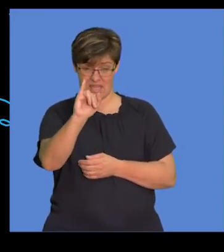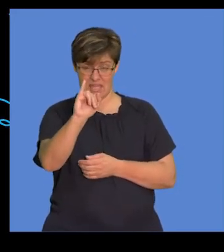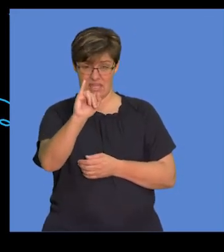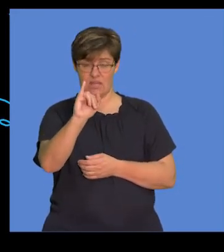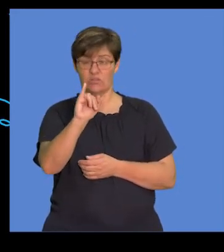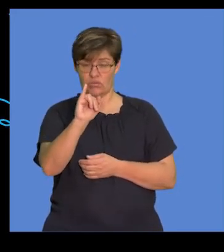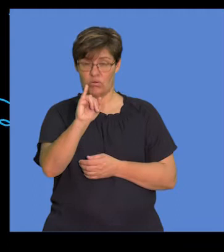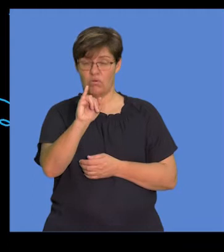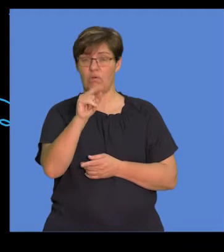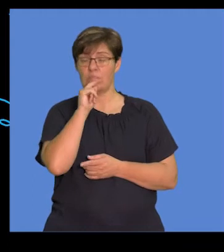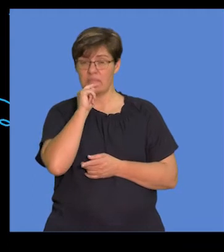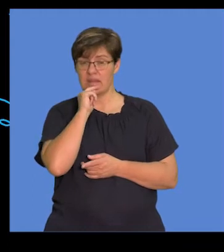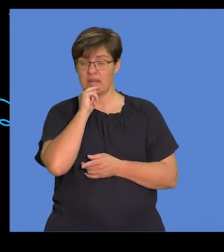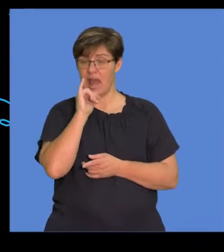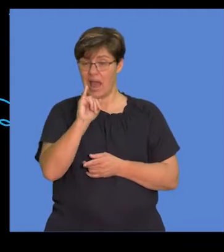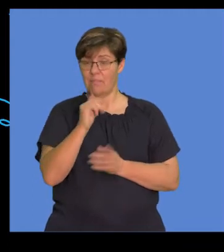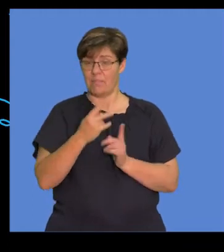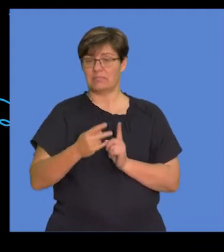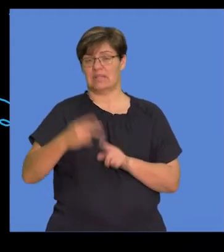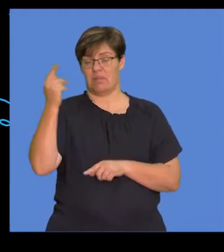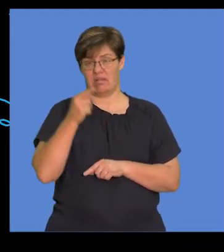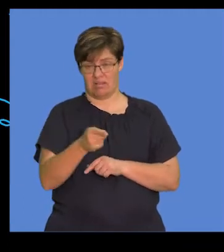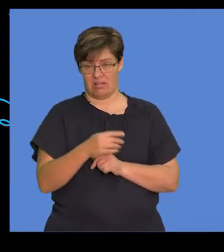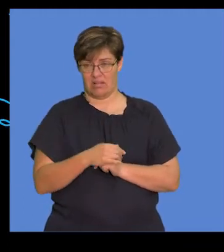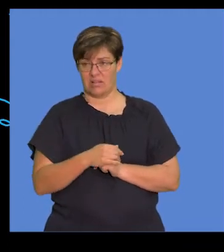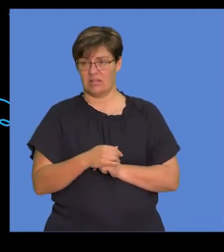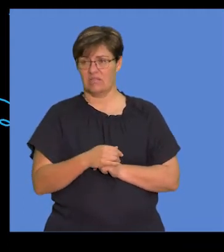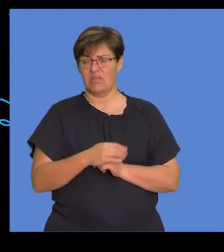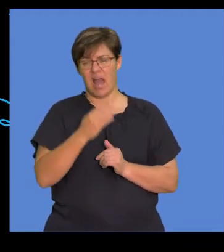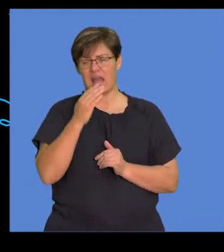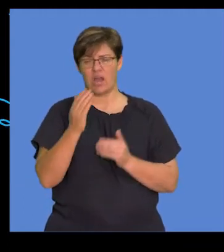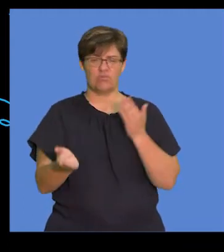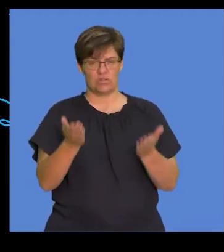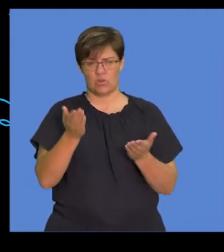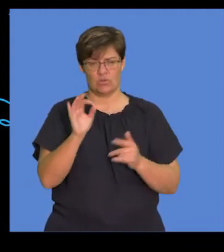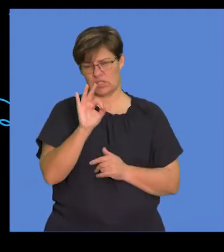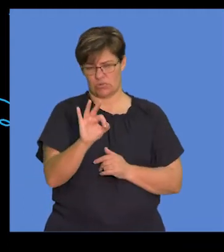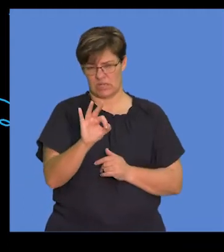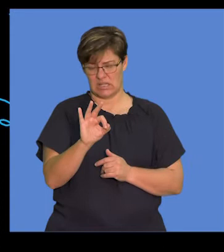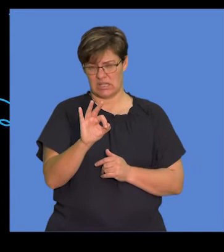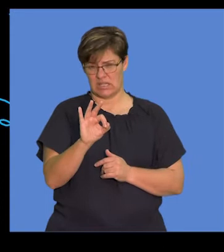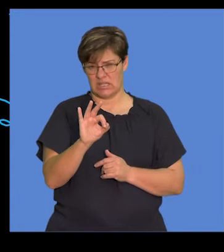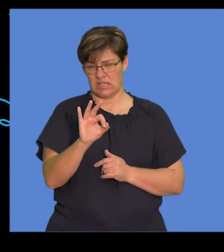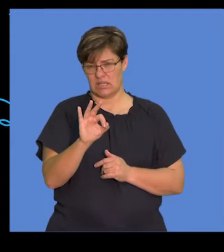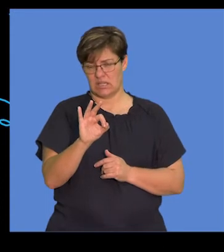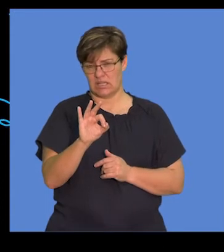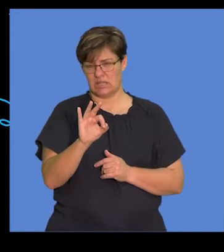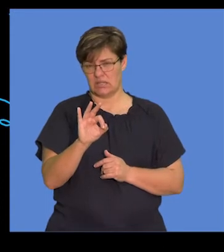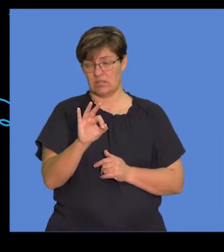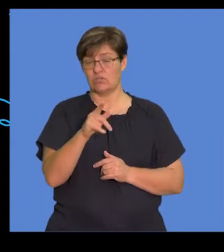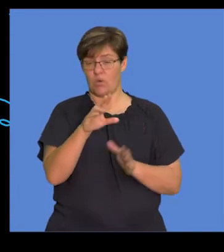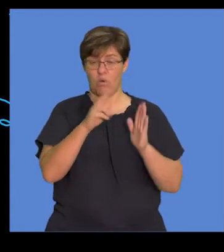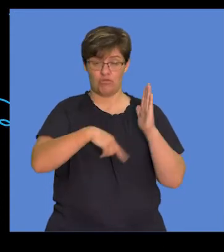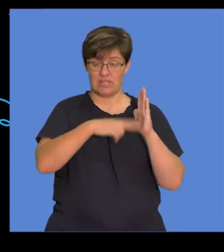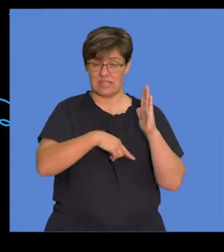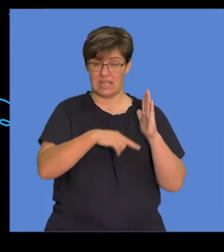I, 2R is I, it means the current for R must be double that. Okay. So if the ratio, total ratio is 3, then